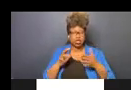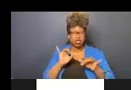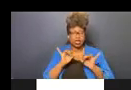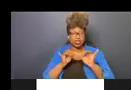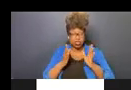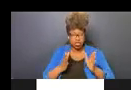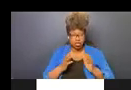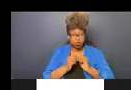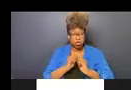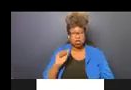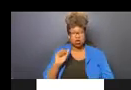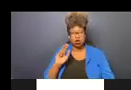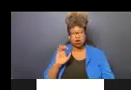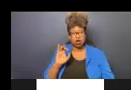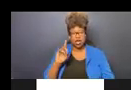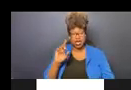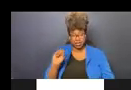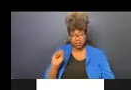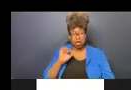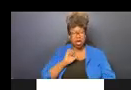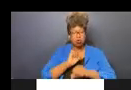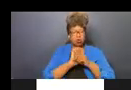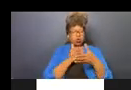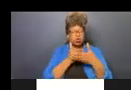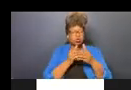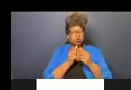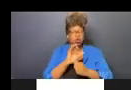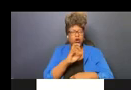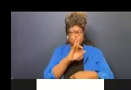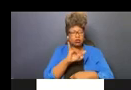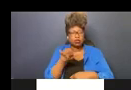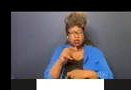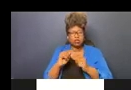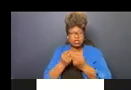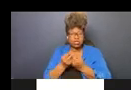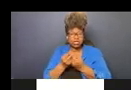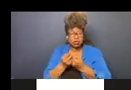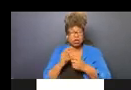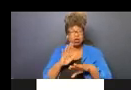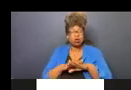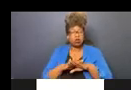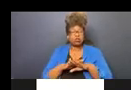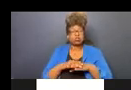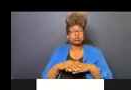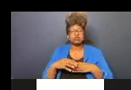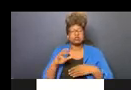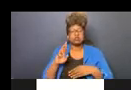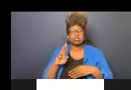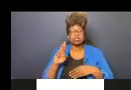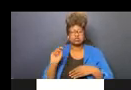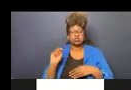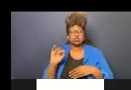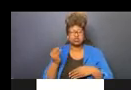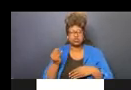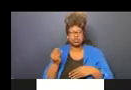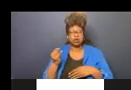Arcadis. I work closely with Carly and the rest of the team on the Resilient New Jersey project, specifically looking at